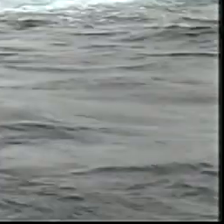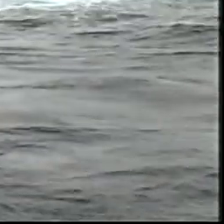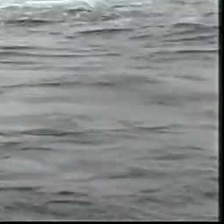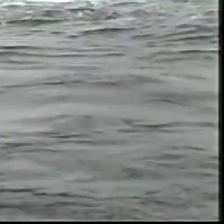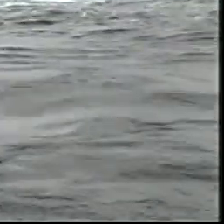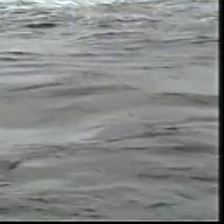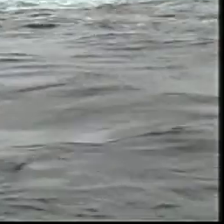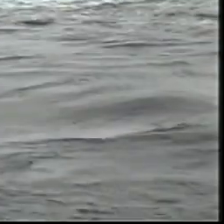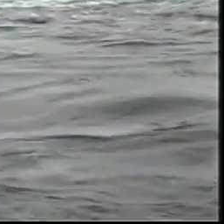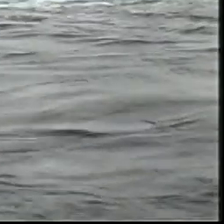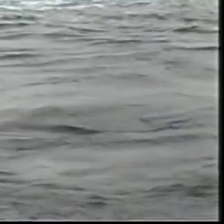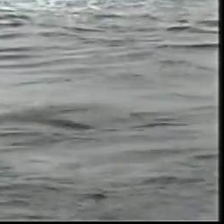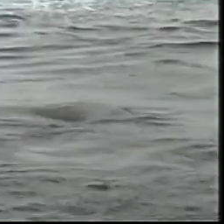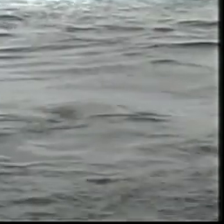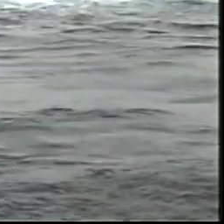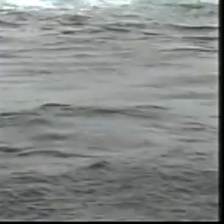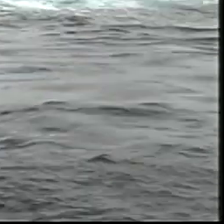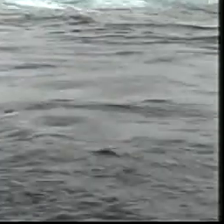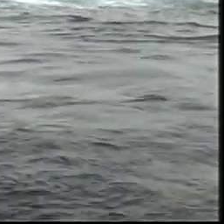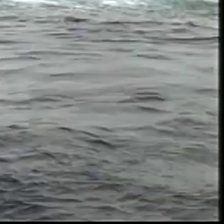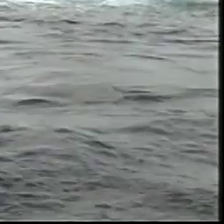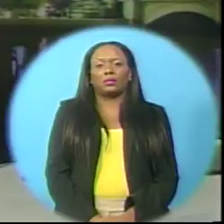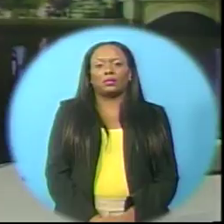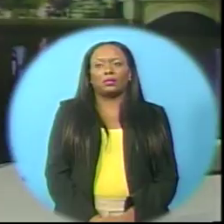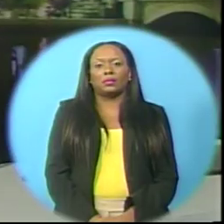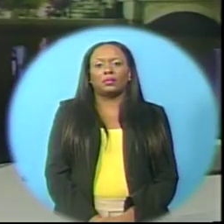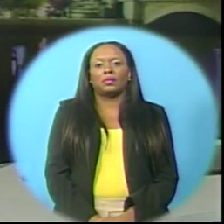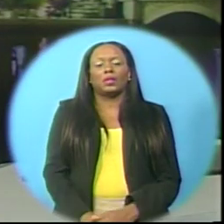unaffected. Ryan Broom for the Business Report.